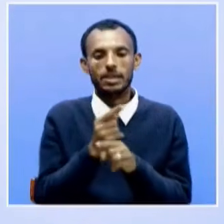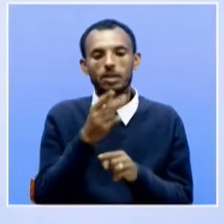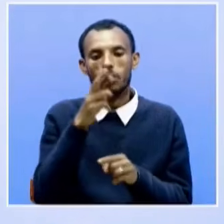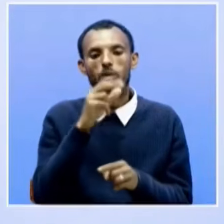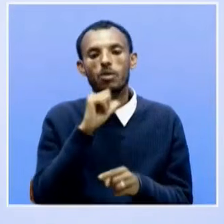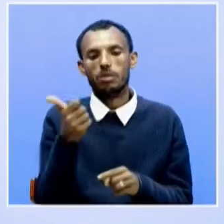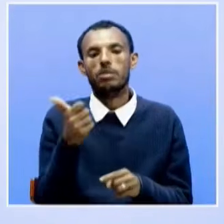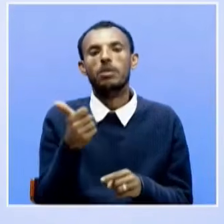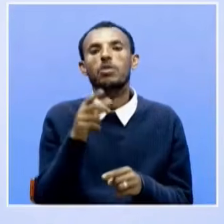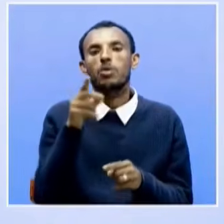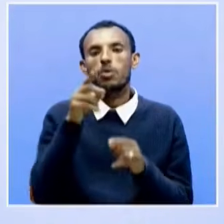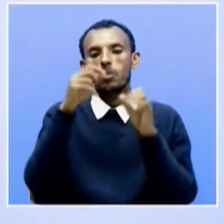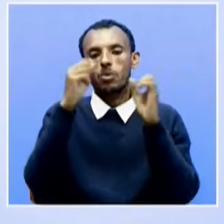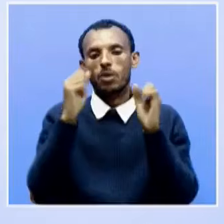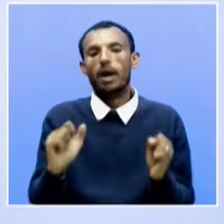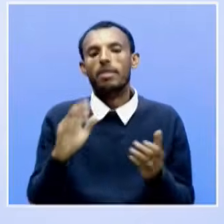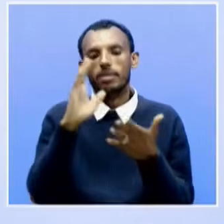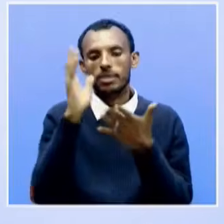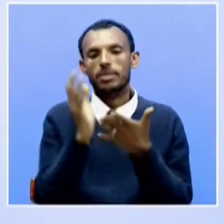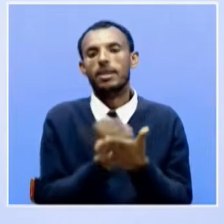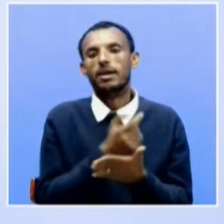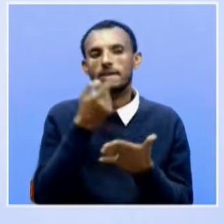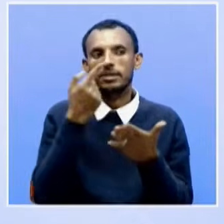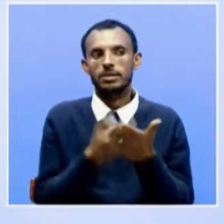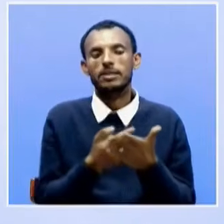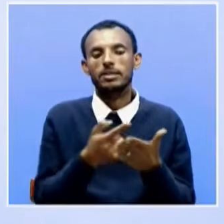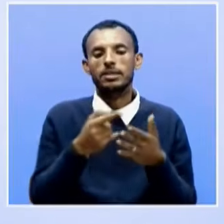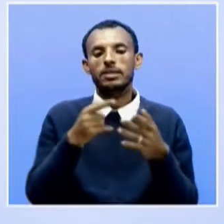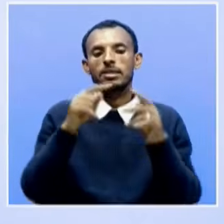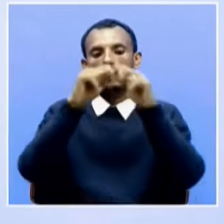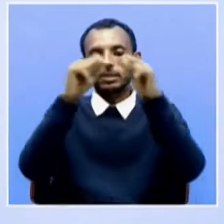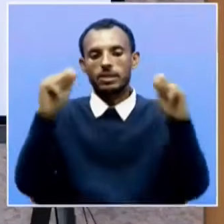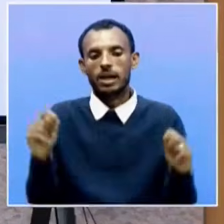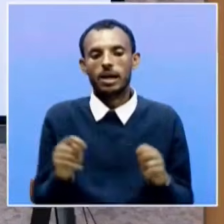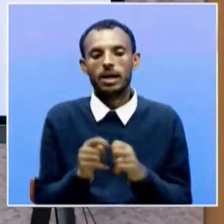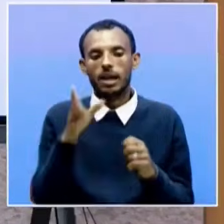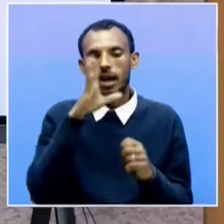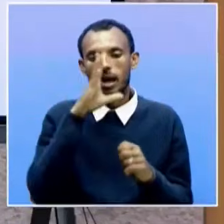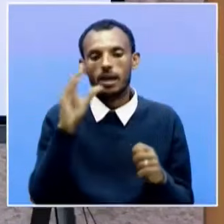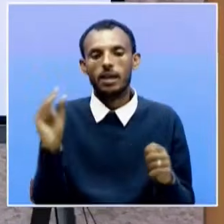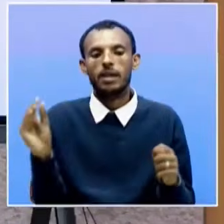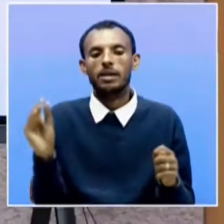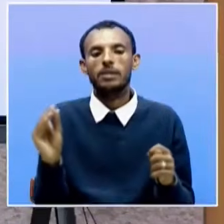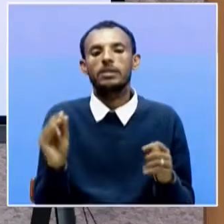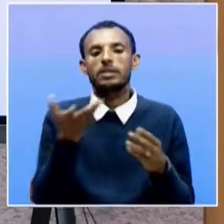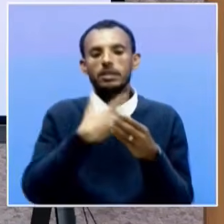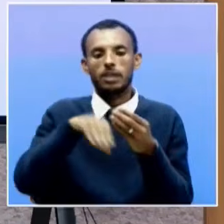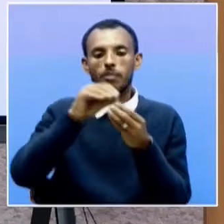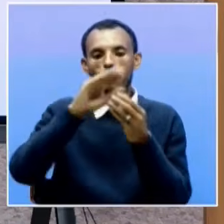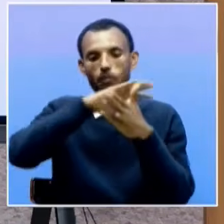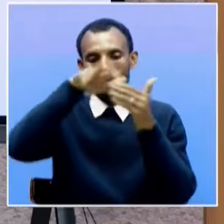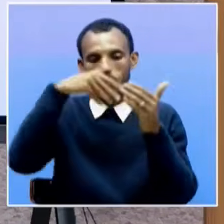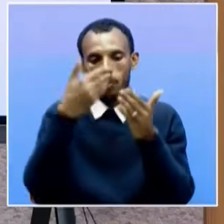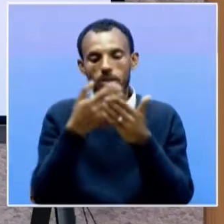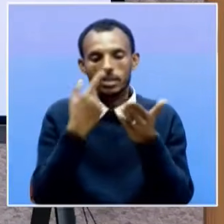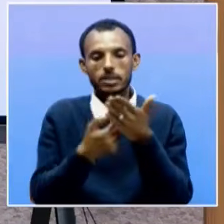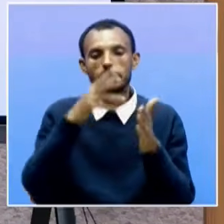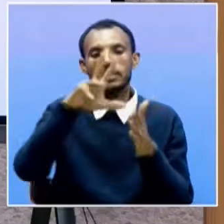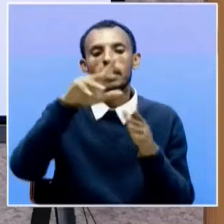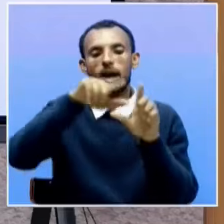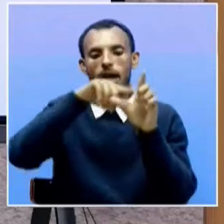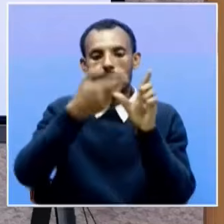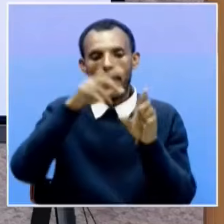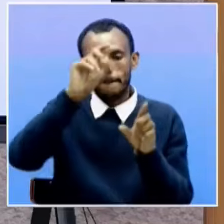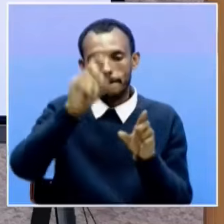not, you can take this triangle and the sum of all these three angles